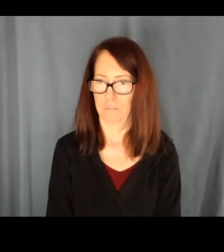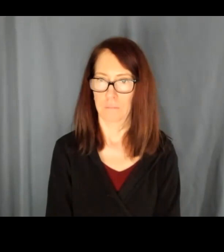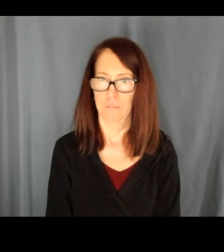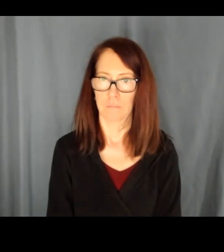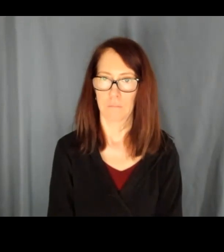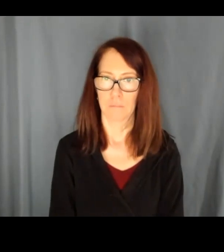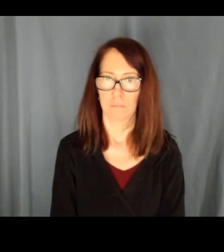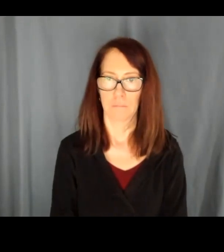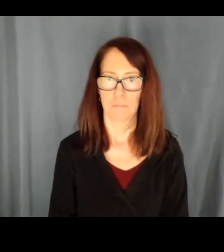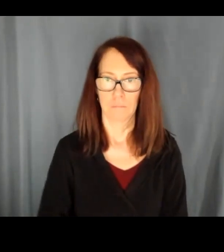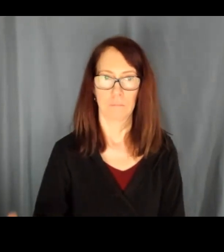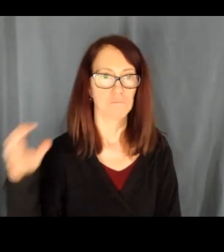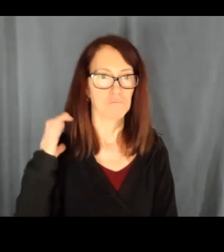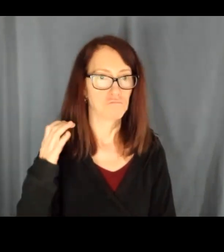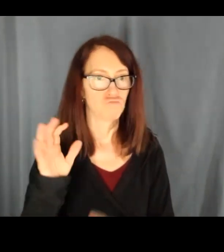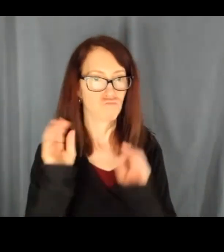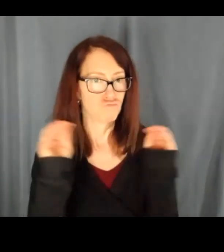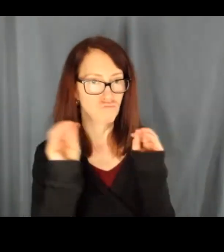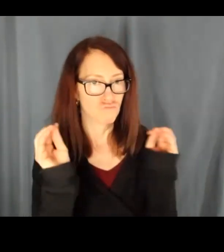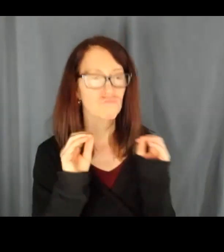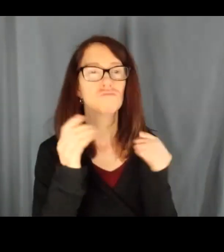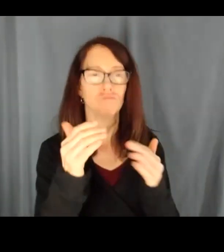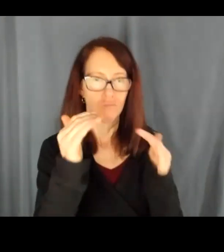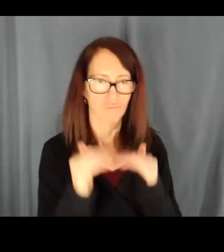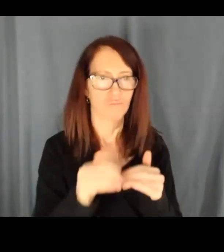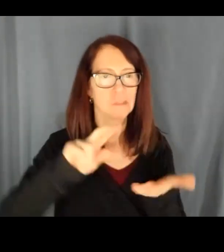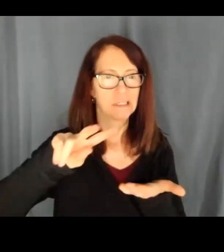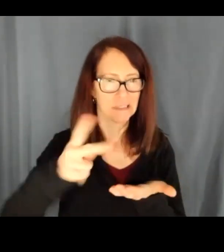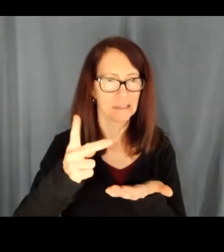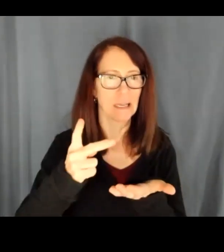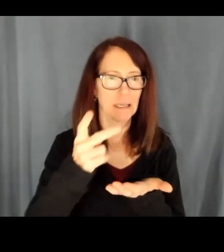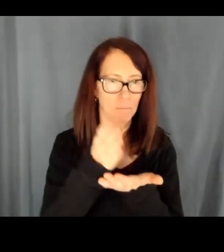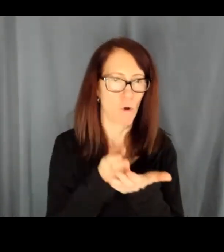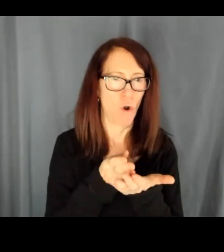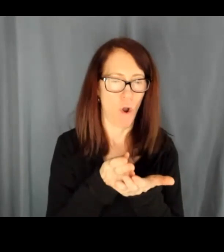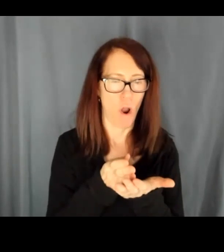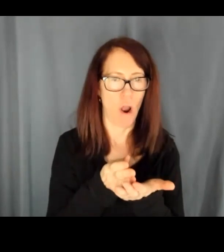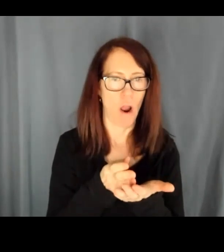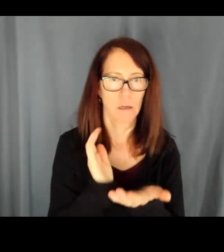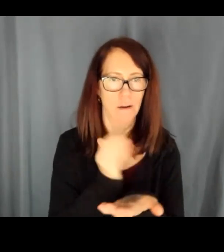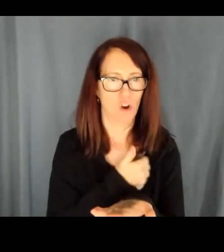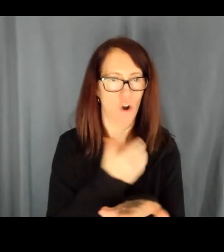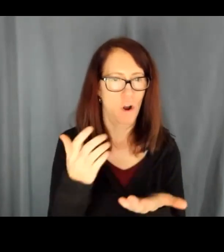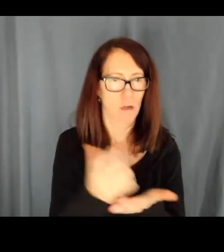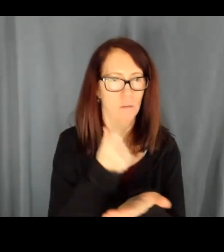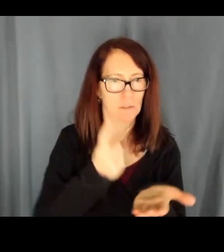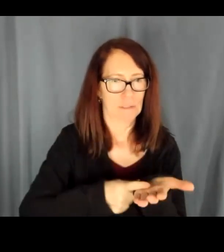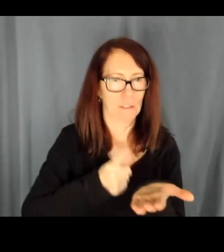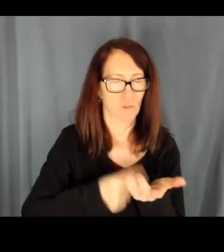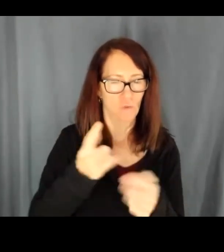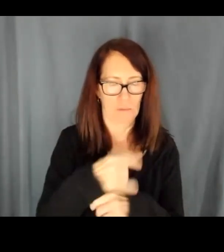Okay, if not, then I think I will move on to the second portion of what I wanted to talk about with the strategy, which was